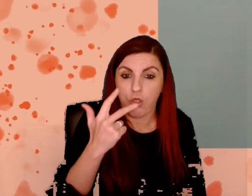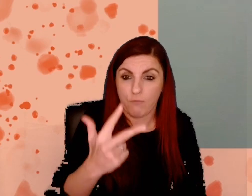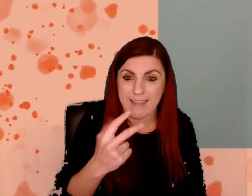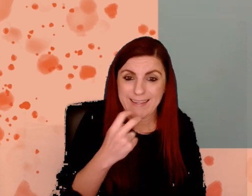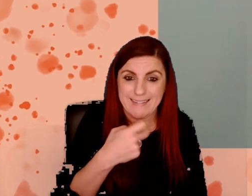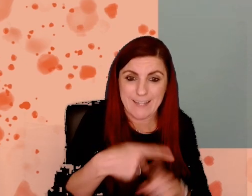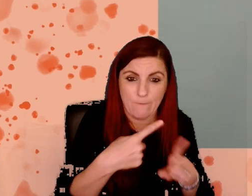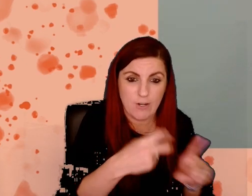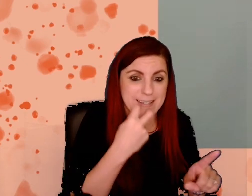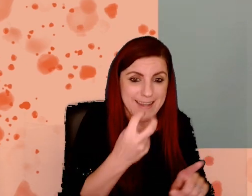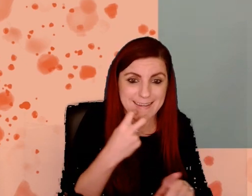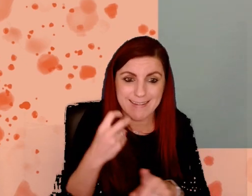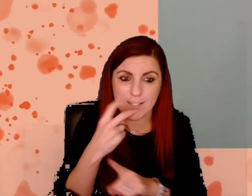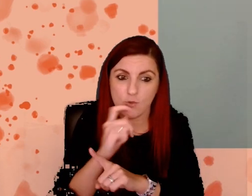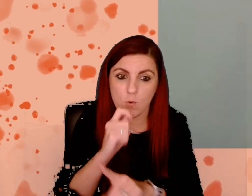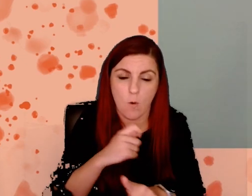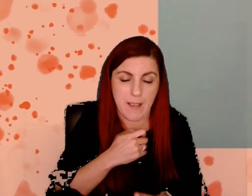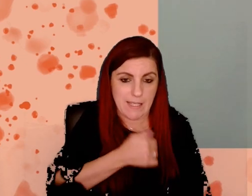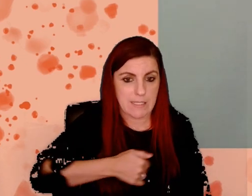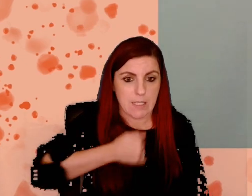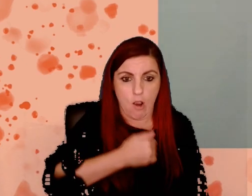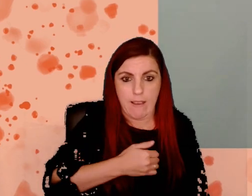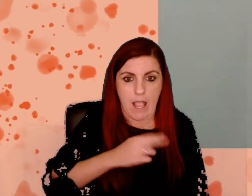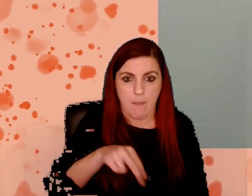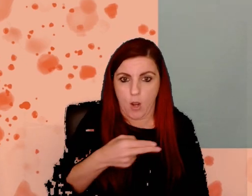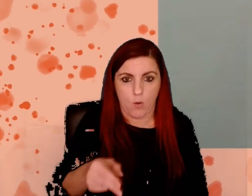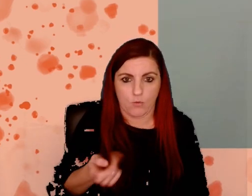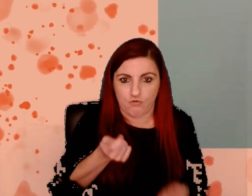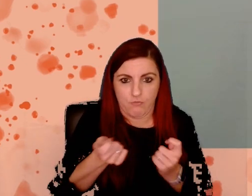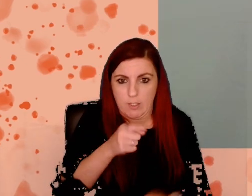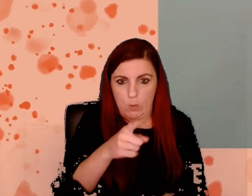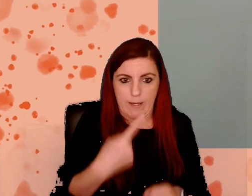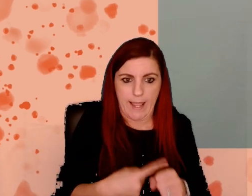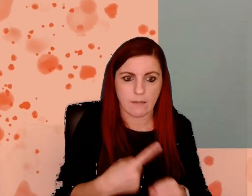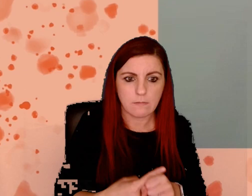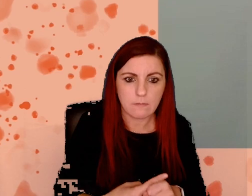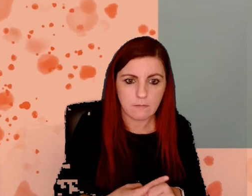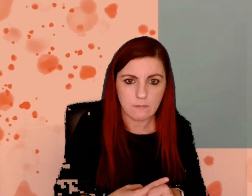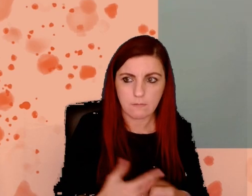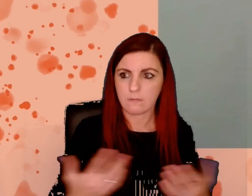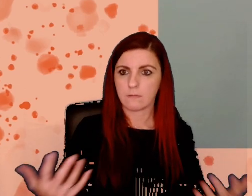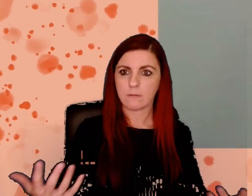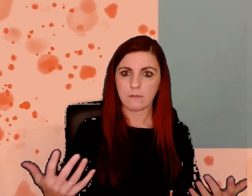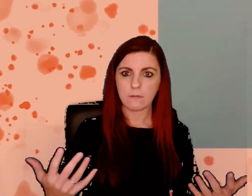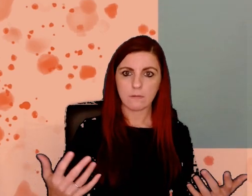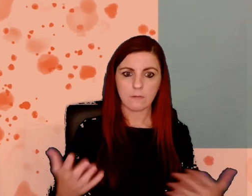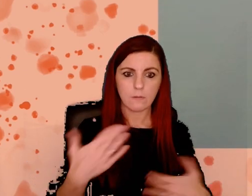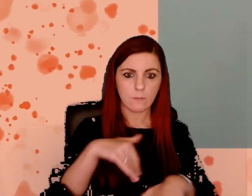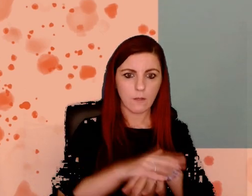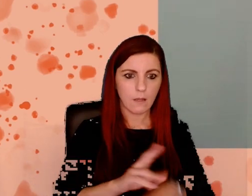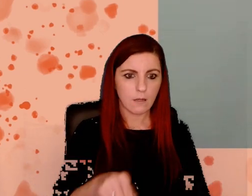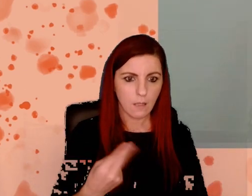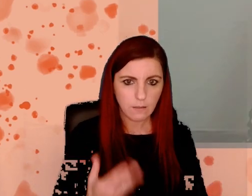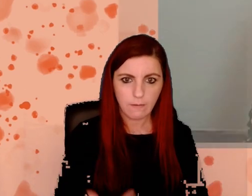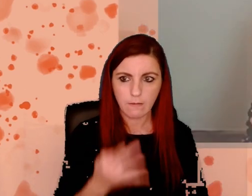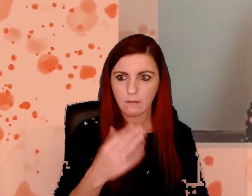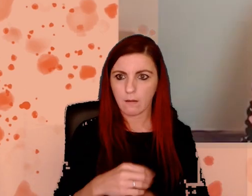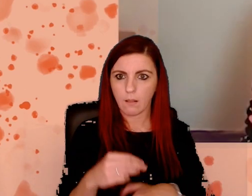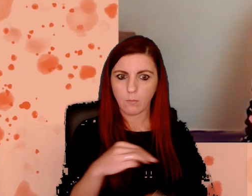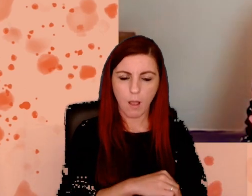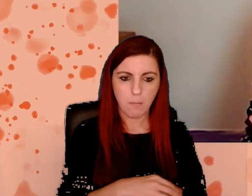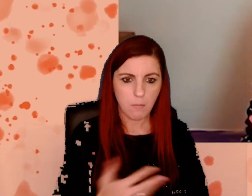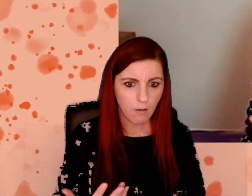told me, sorry, I don't want to treat you again. So you walk out, where do I go if I have another